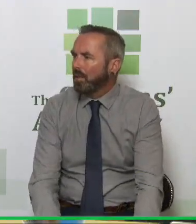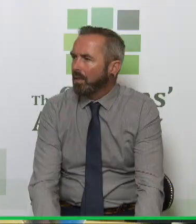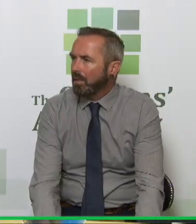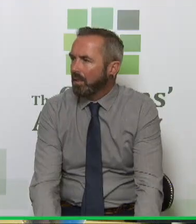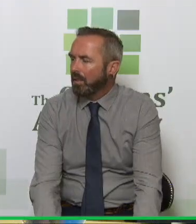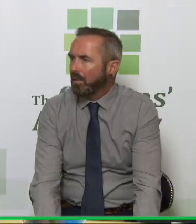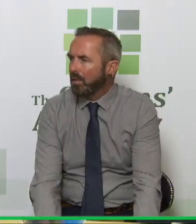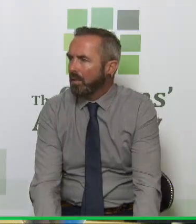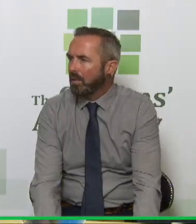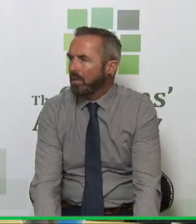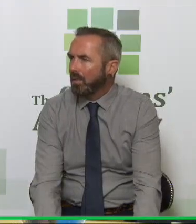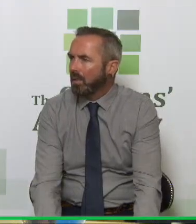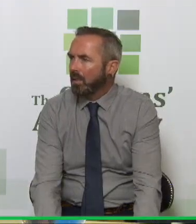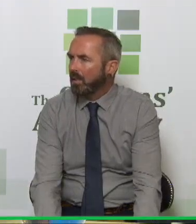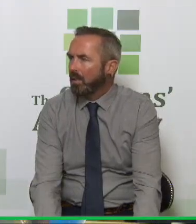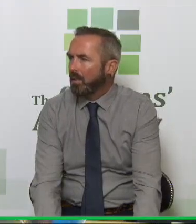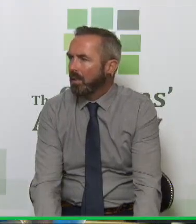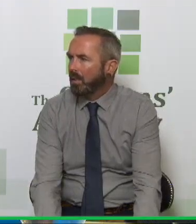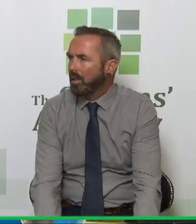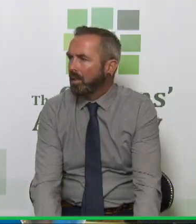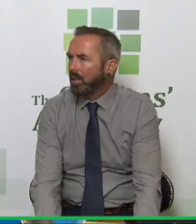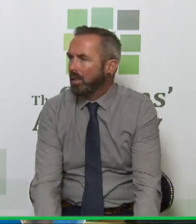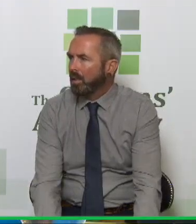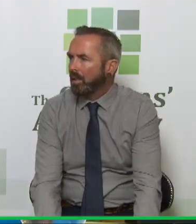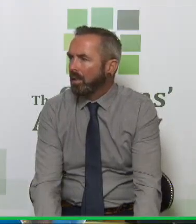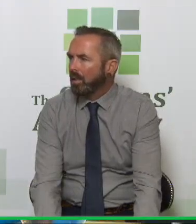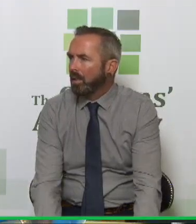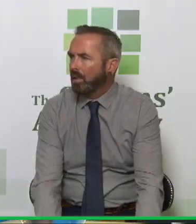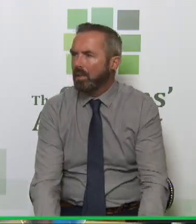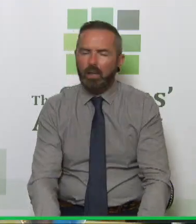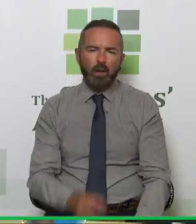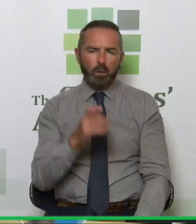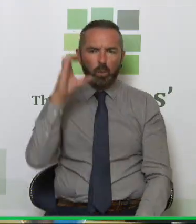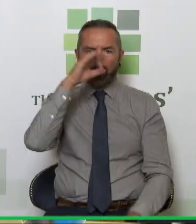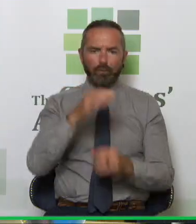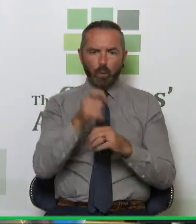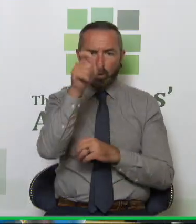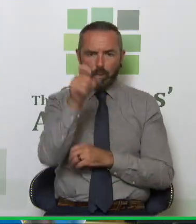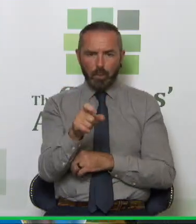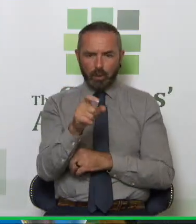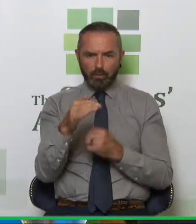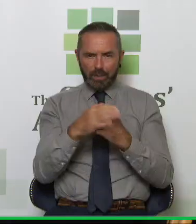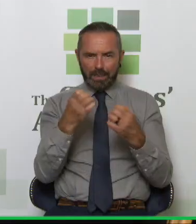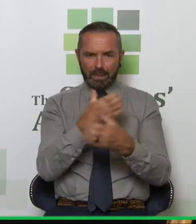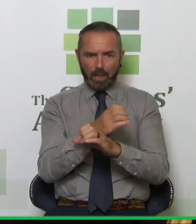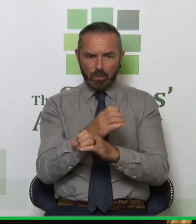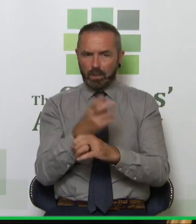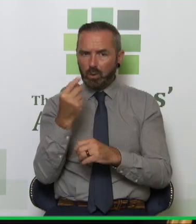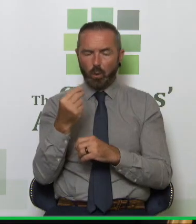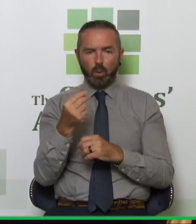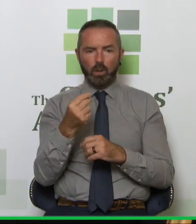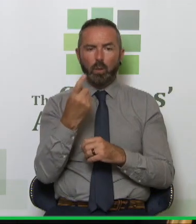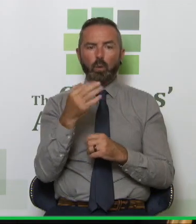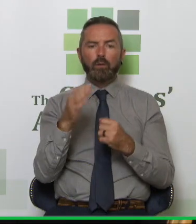Just briefly, Leanna, go ahead. I'm just wondering, is it one per county you're looking for? Is it? No, one it's per 9, so it's one per community